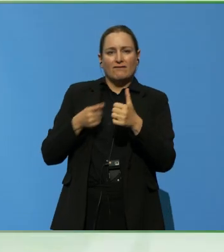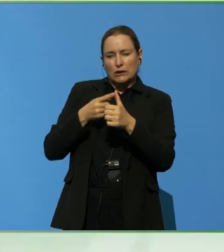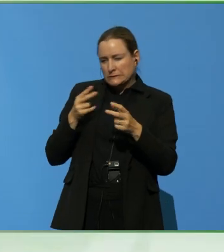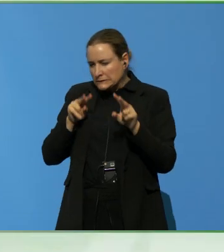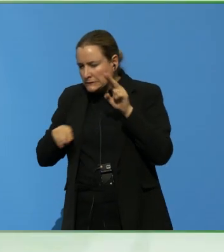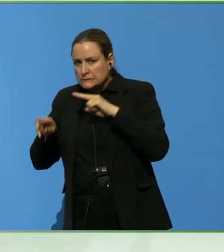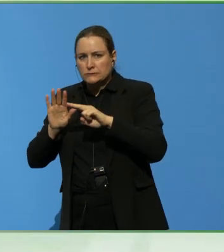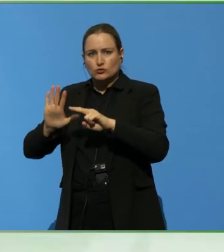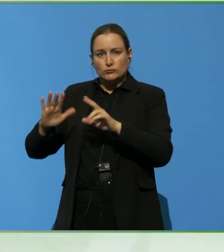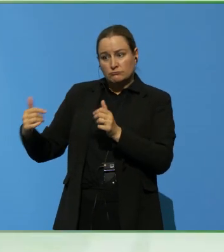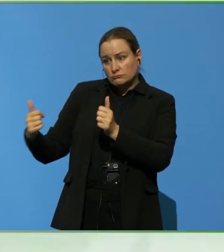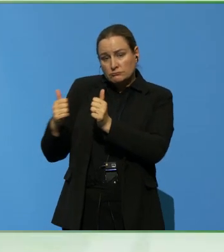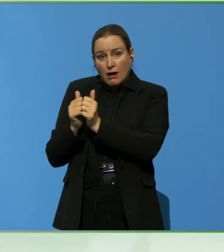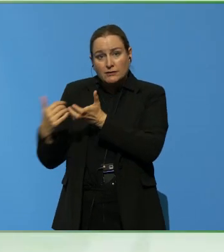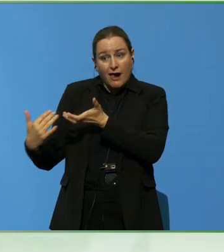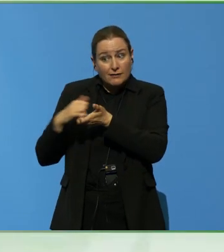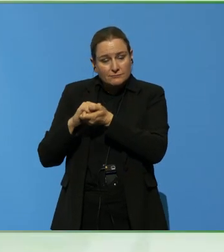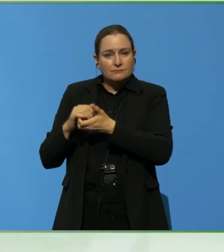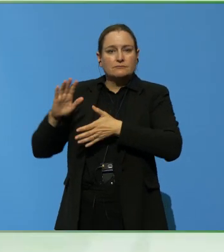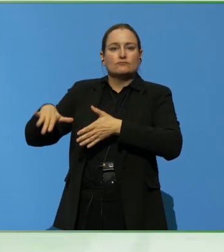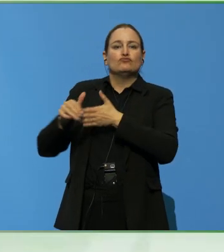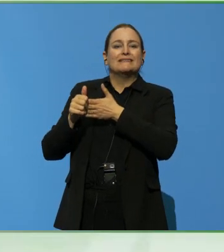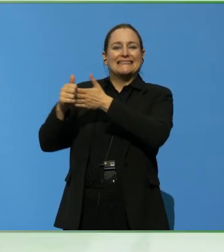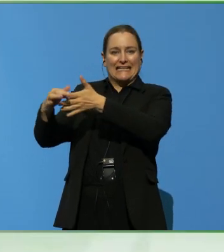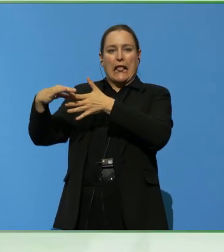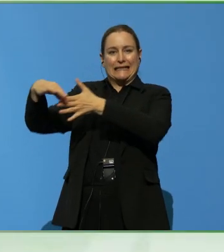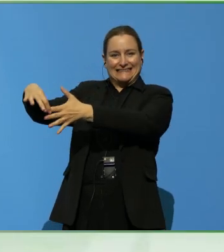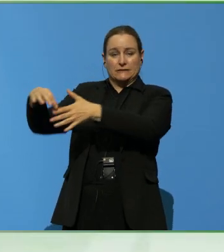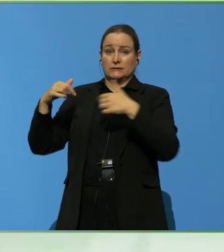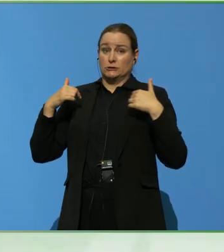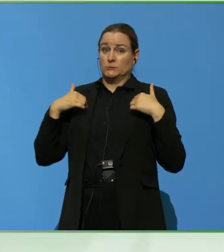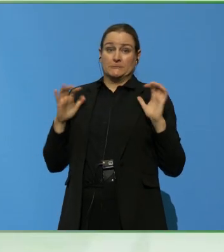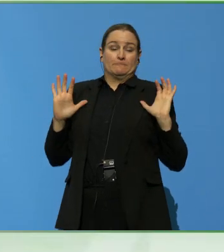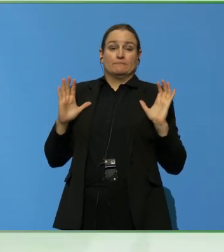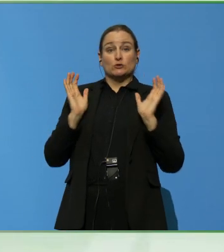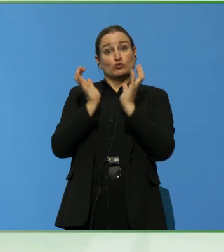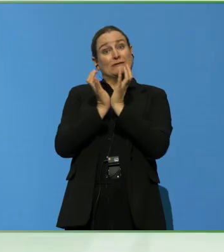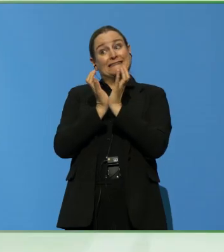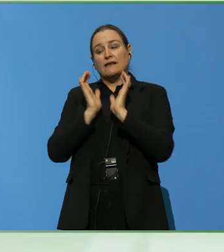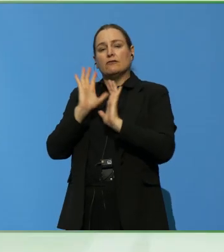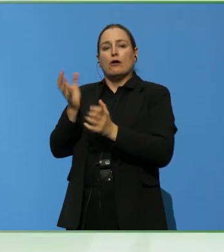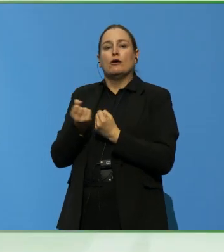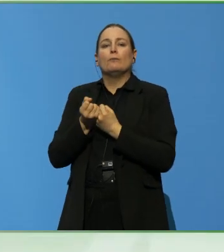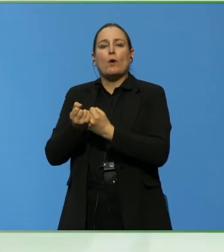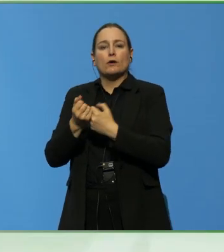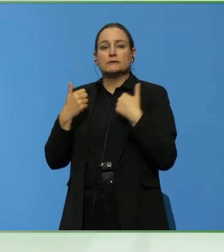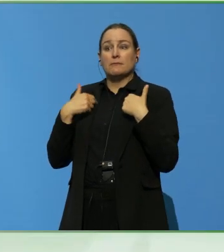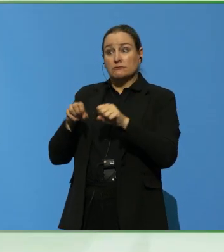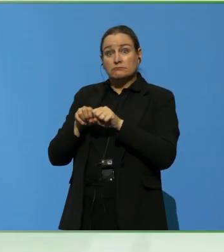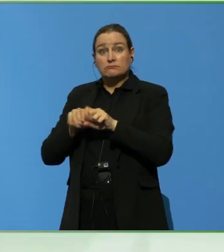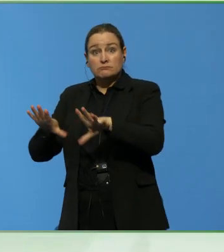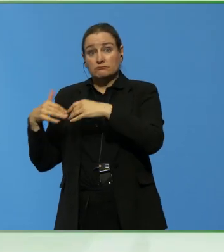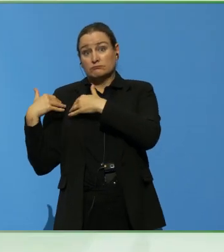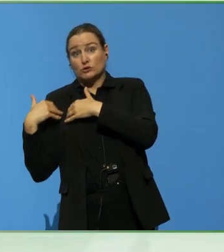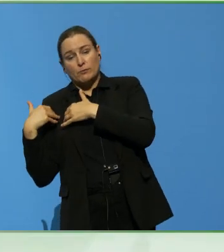take it on and lead it, because we as UNICEF are only supporting, but we're not implementing